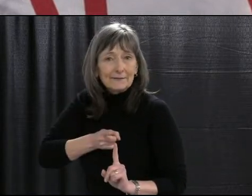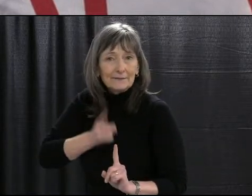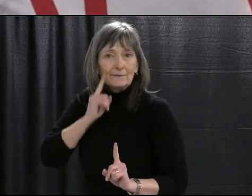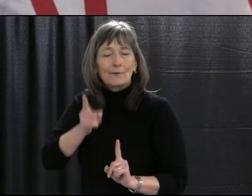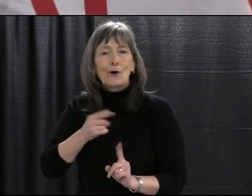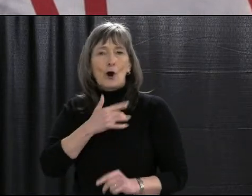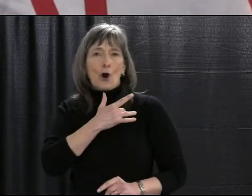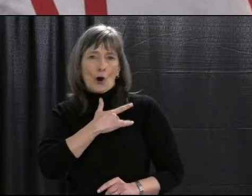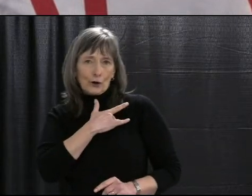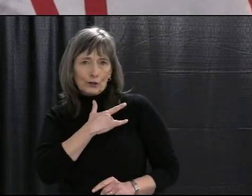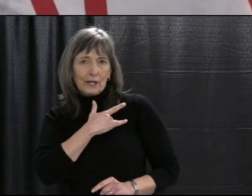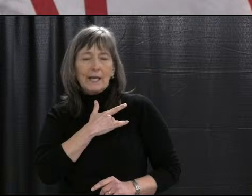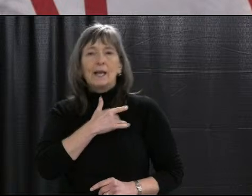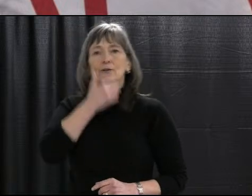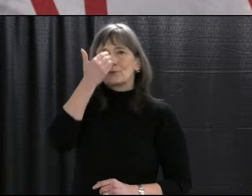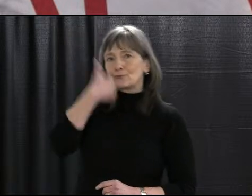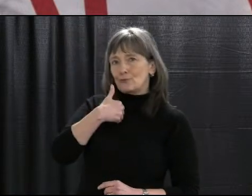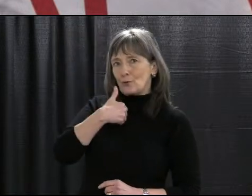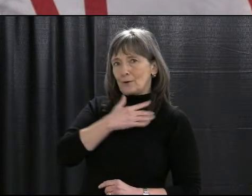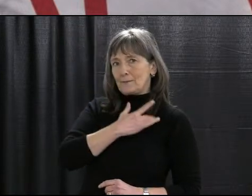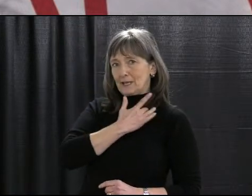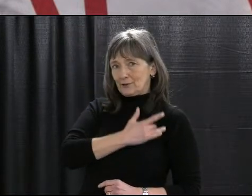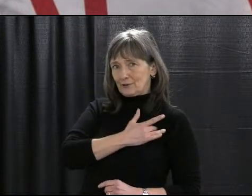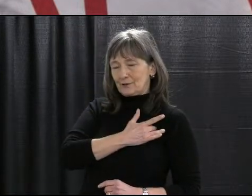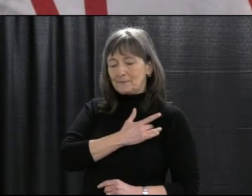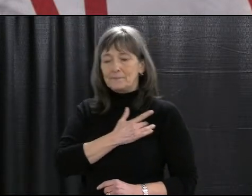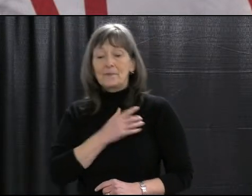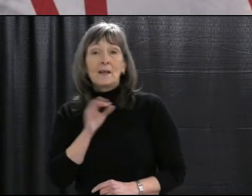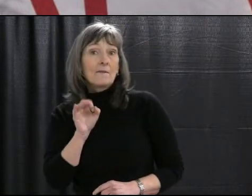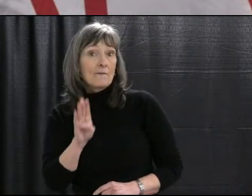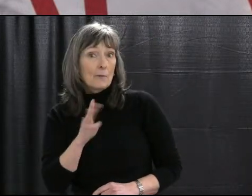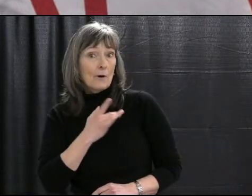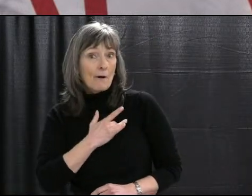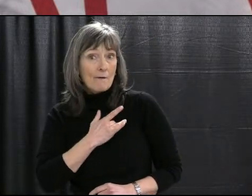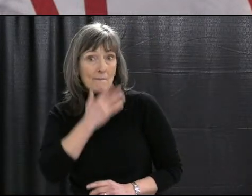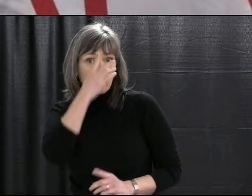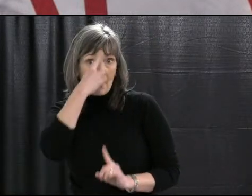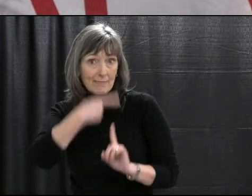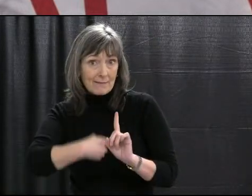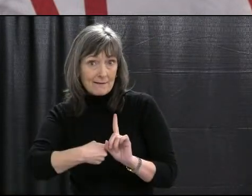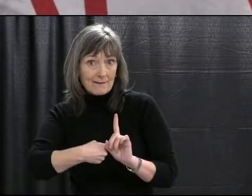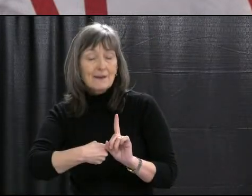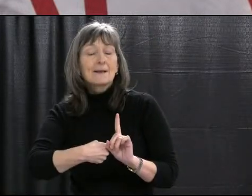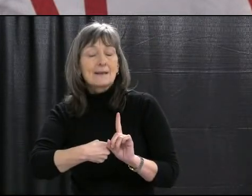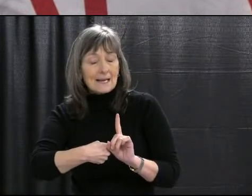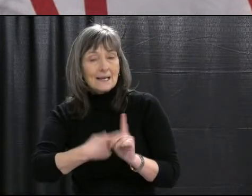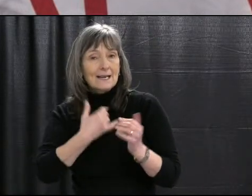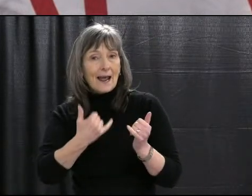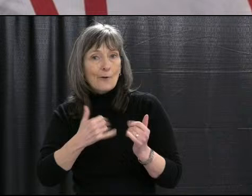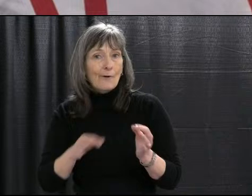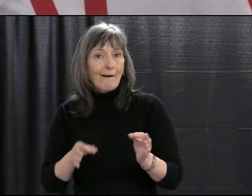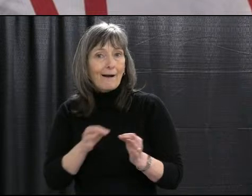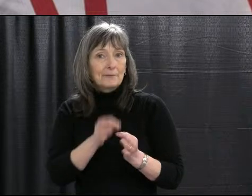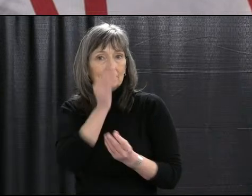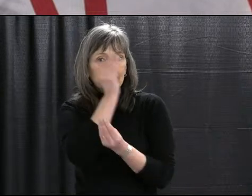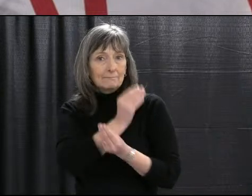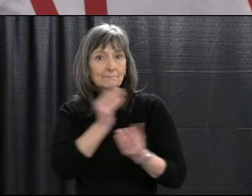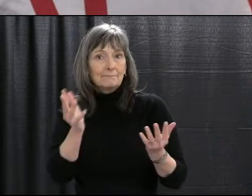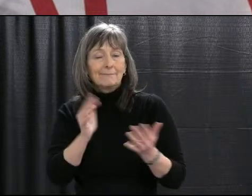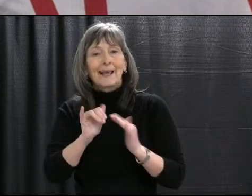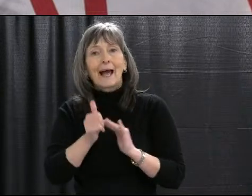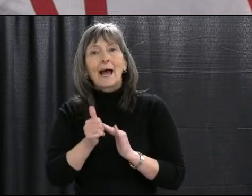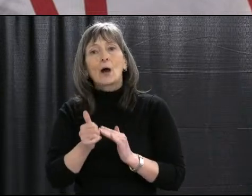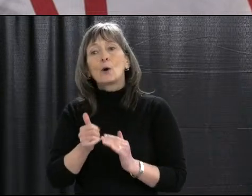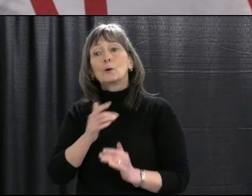forward. February is Heart Month, and today we have some interesting news to provide about how care for